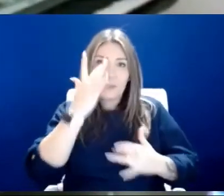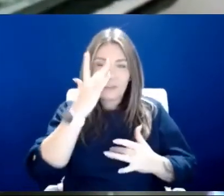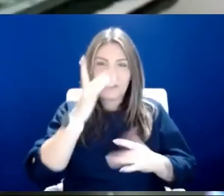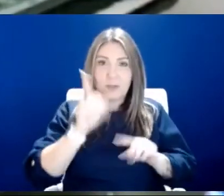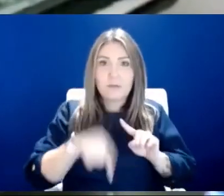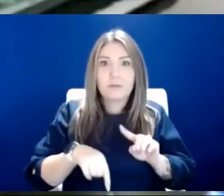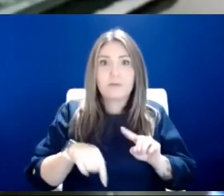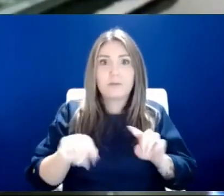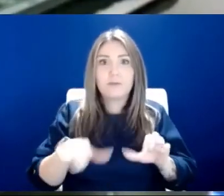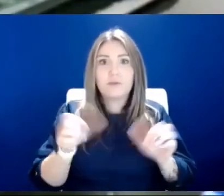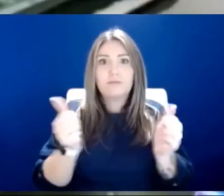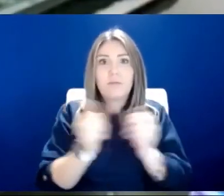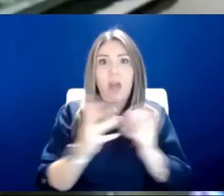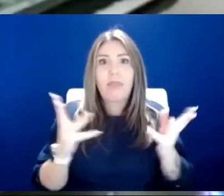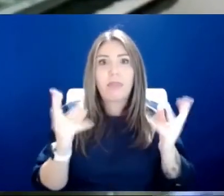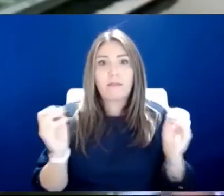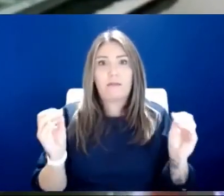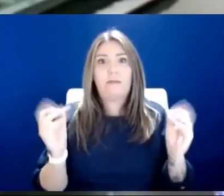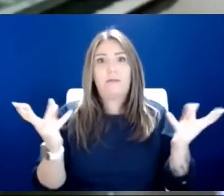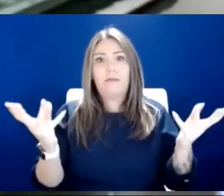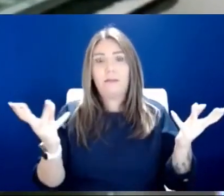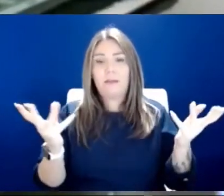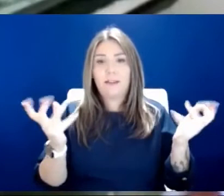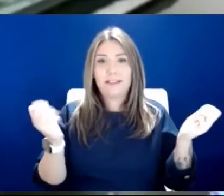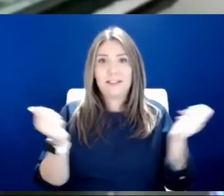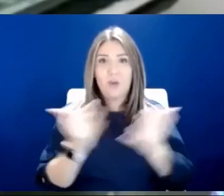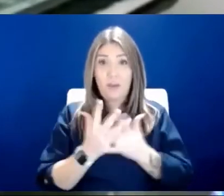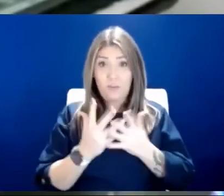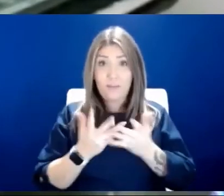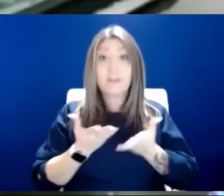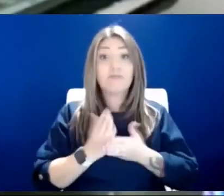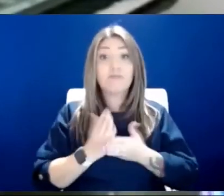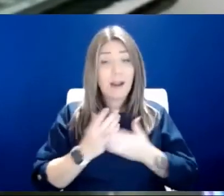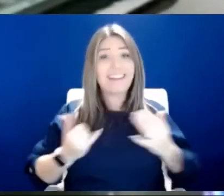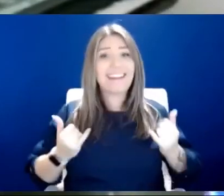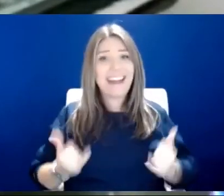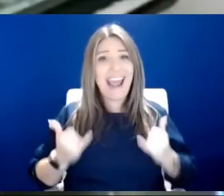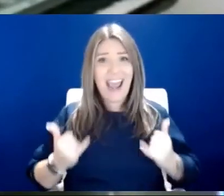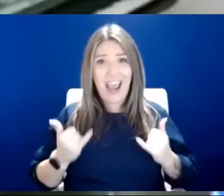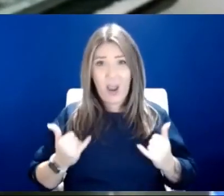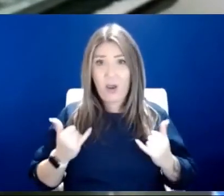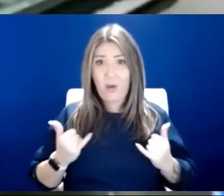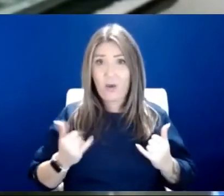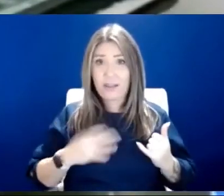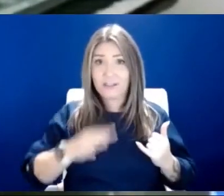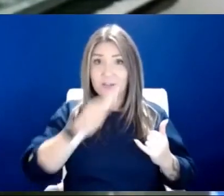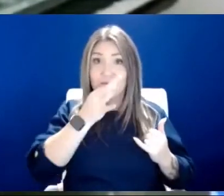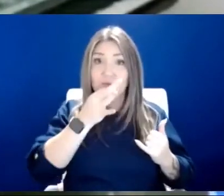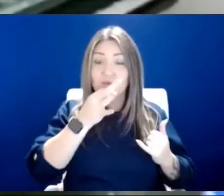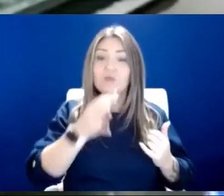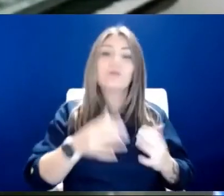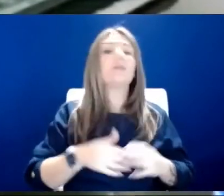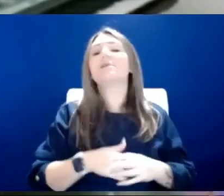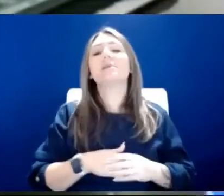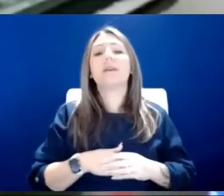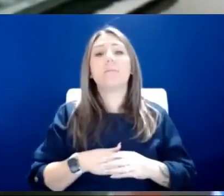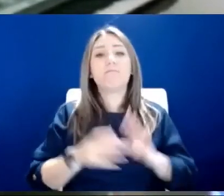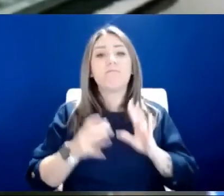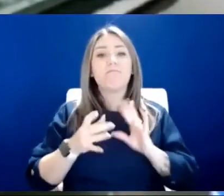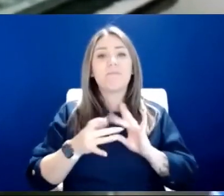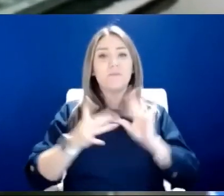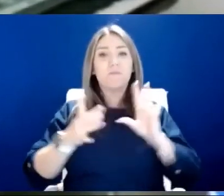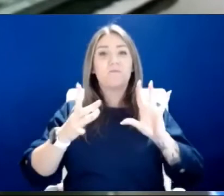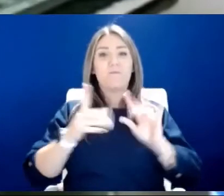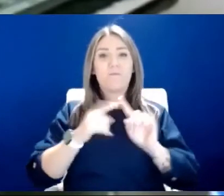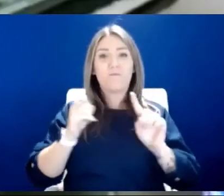everything is going okay now, and as soon as we get the releases from the